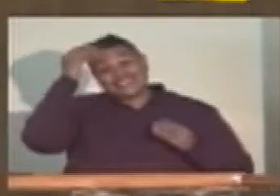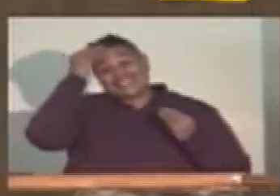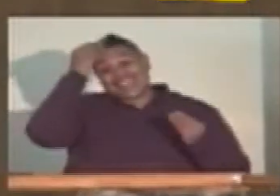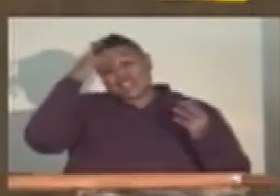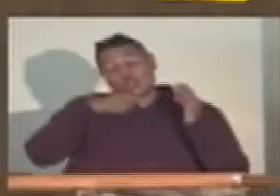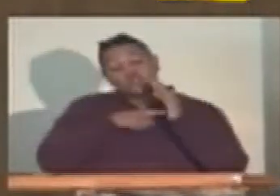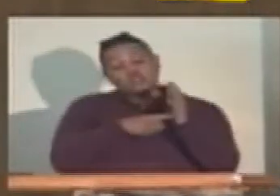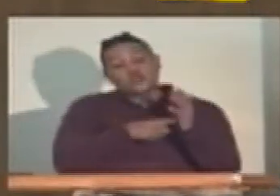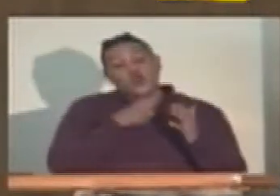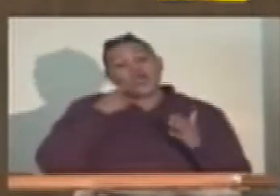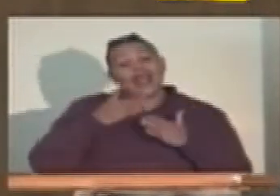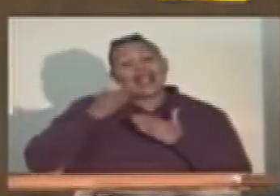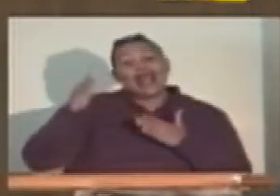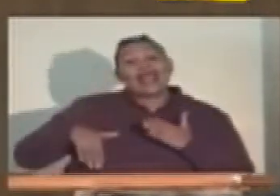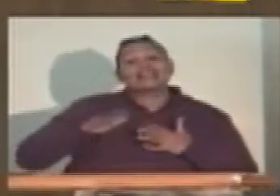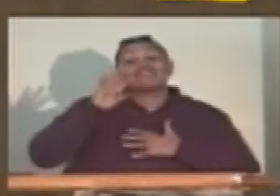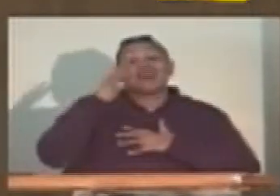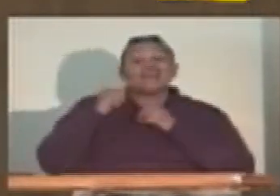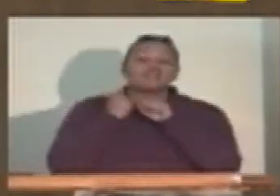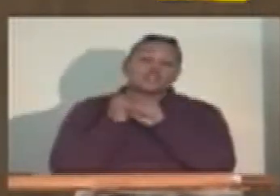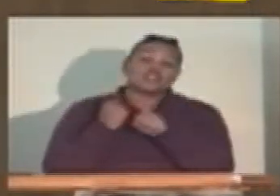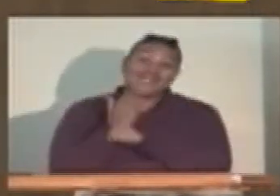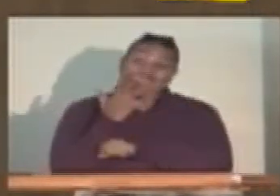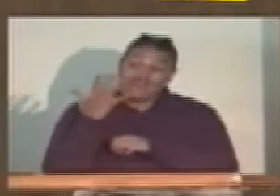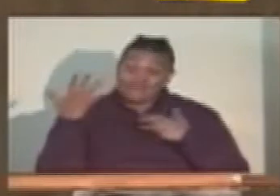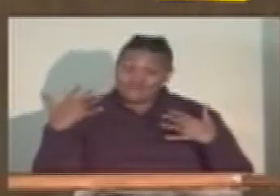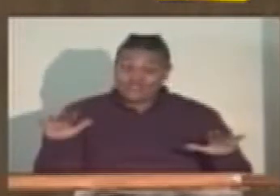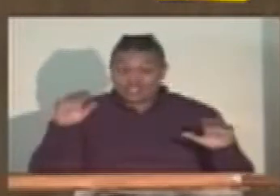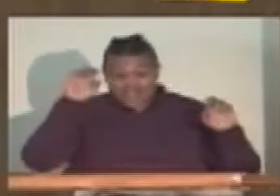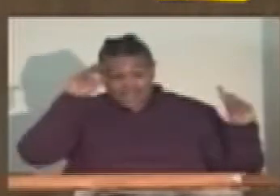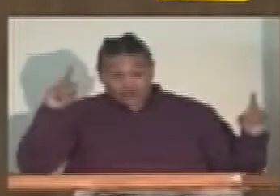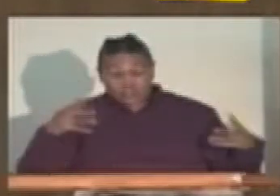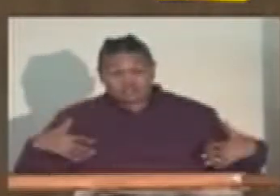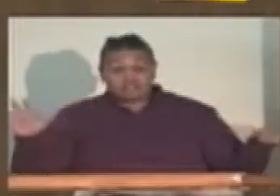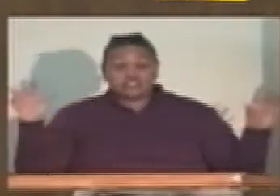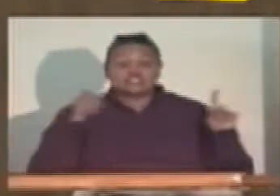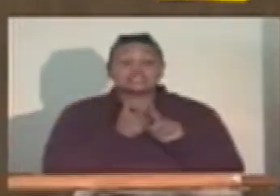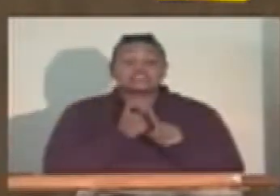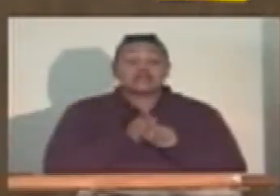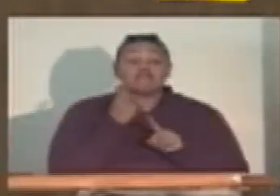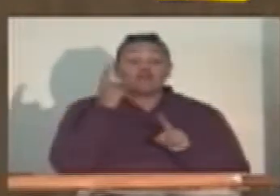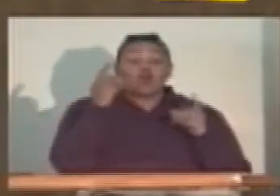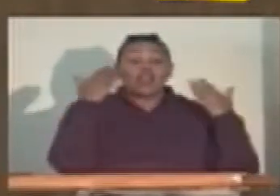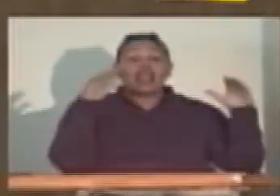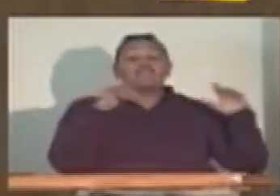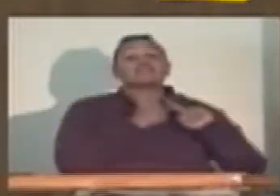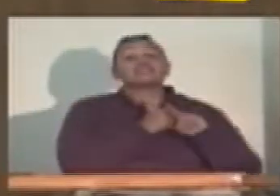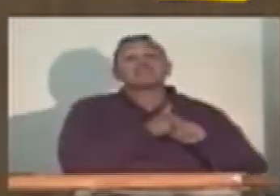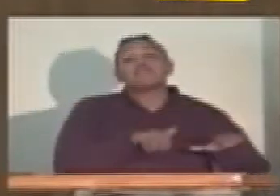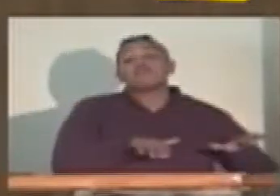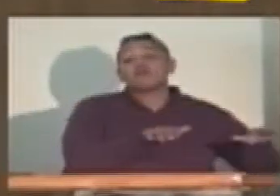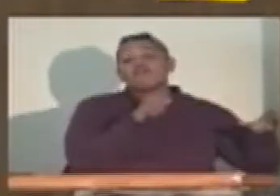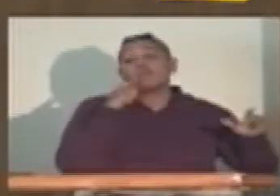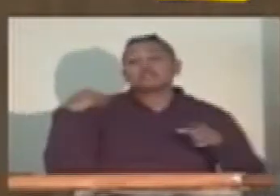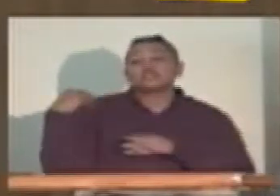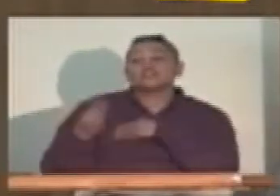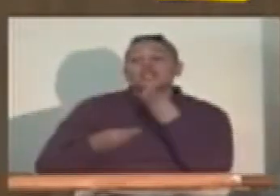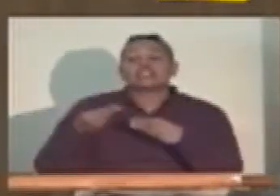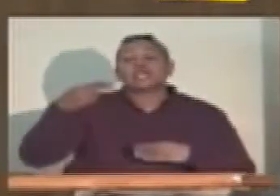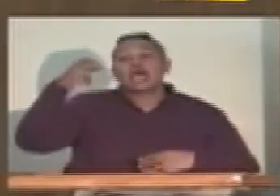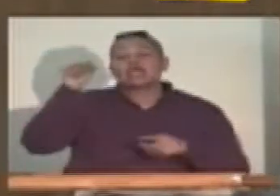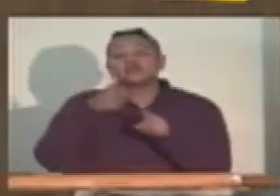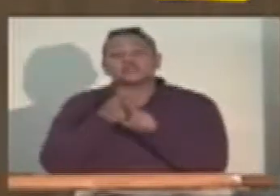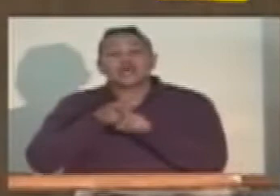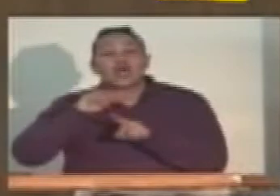that at the end of the 5 years of high school education, there is one level of performance at traditional high schools